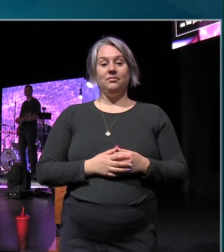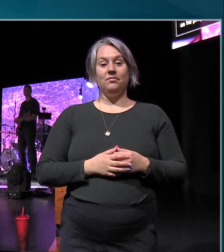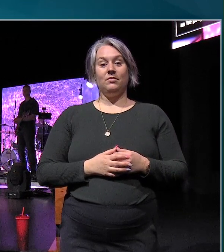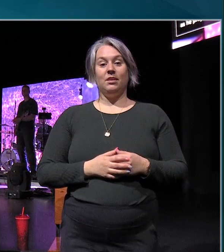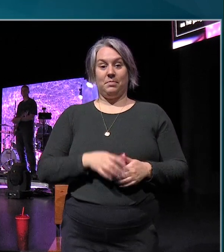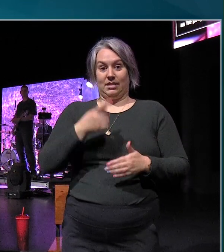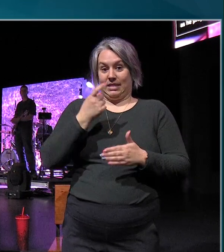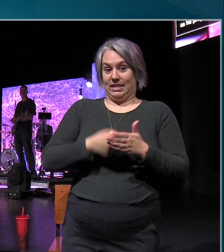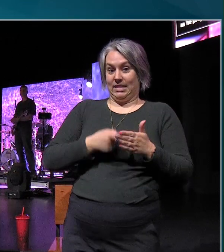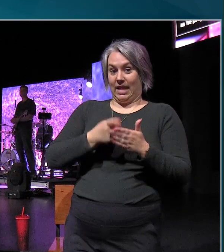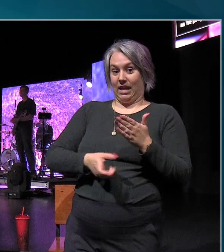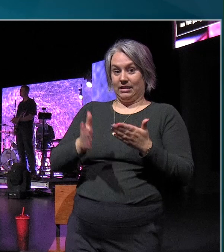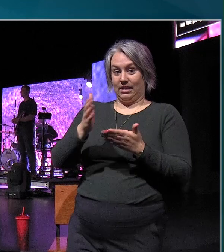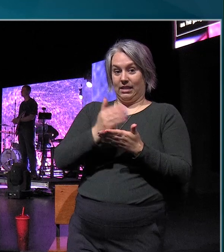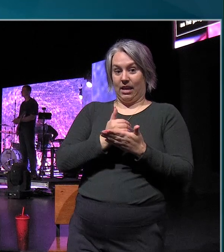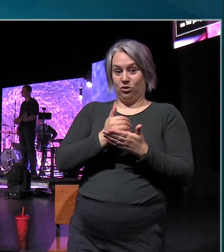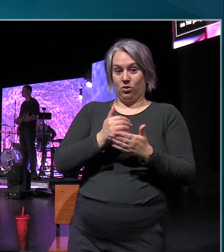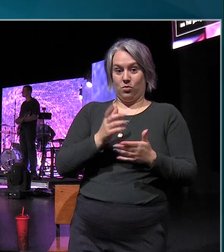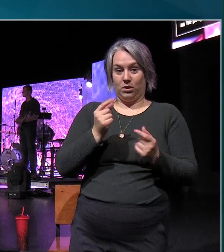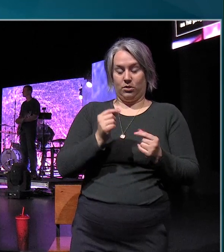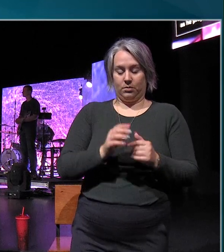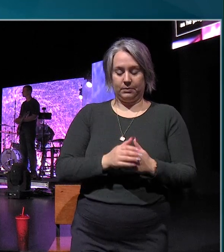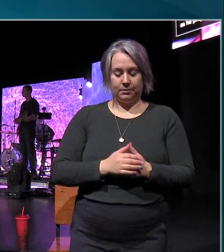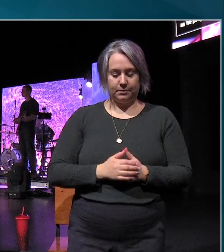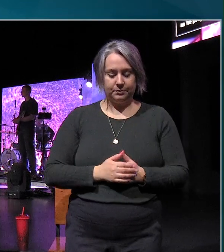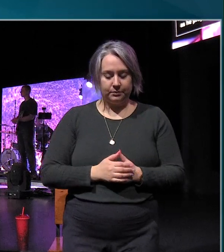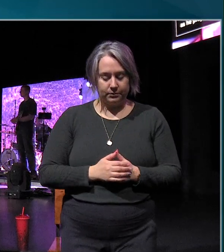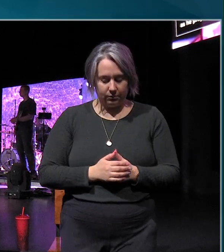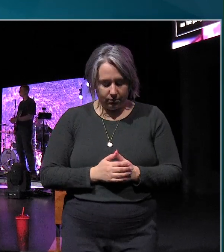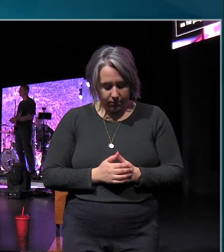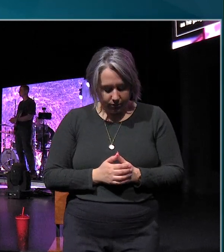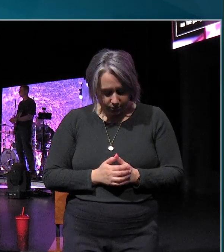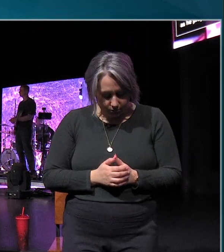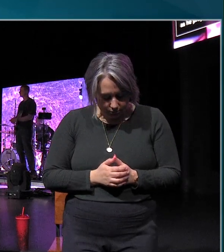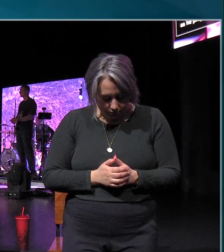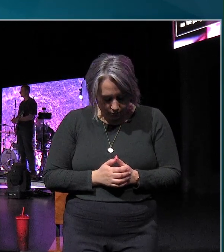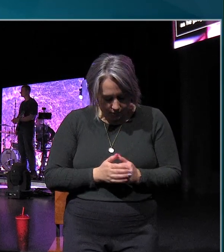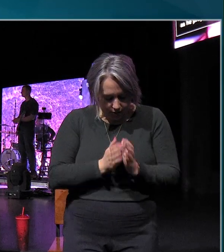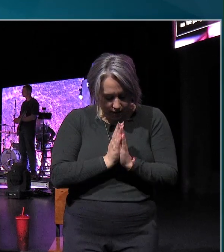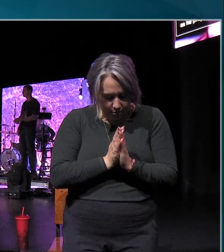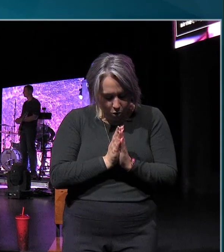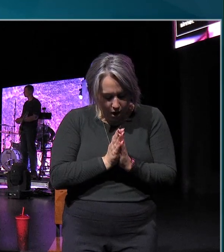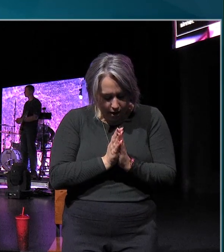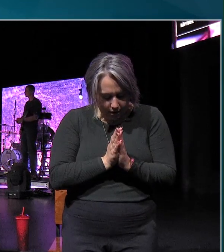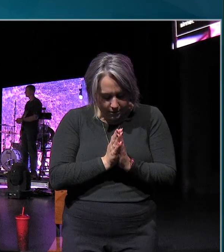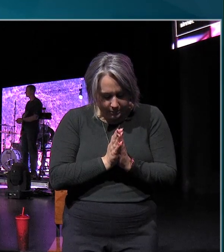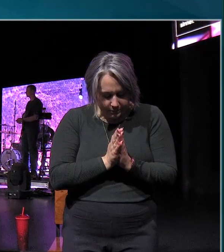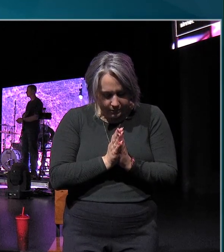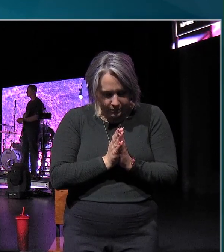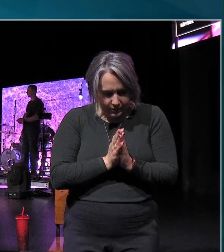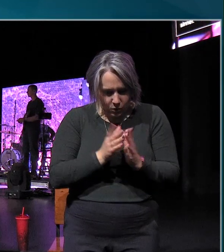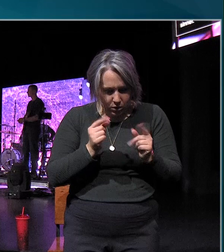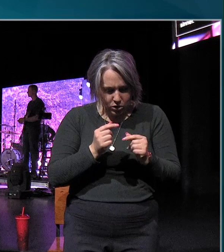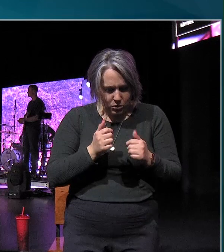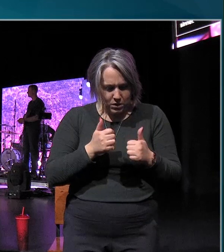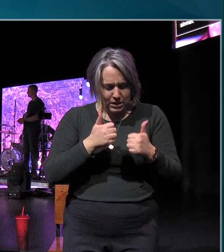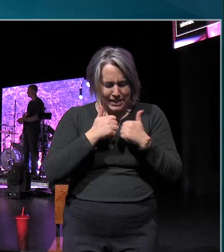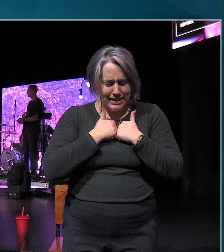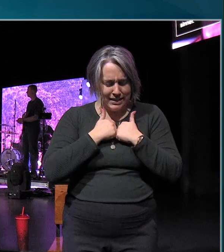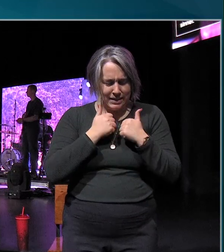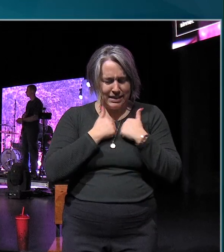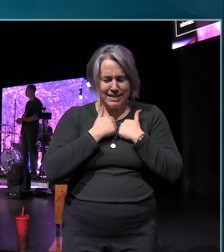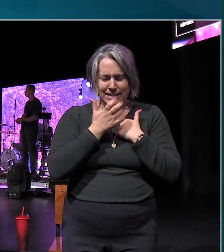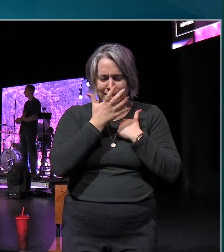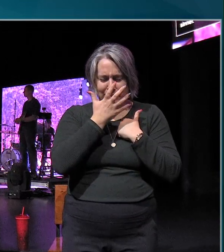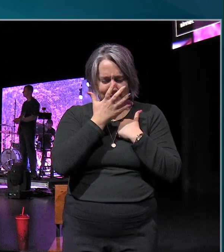collector stood at a distance and dared not even lift his eyes to heaven as he prayed. Instead, he beat his chest in sorrow, saying,